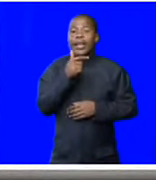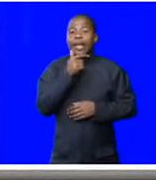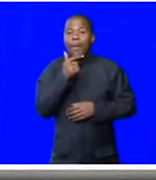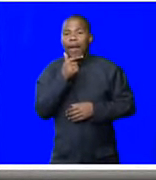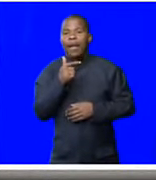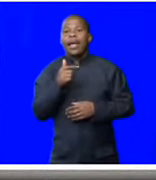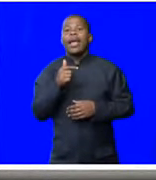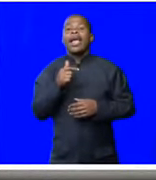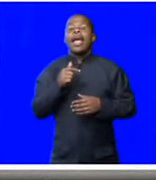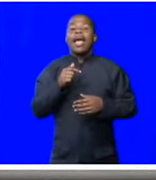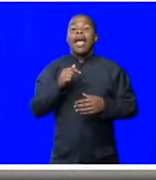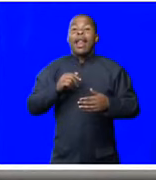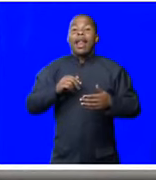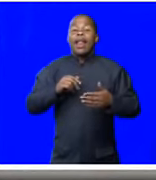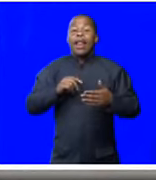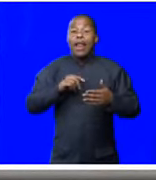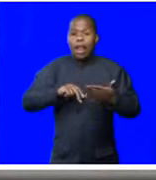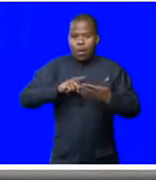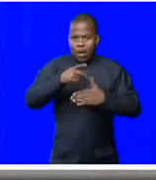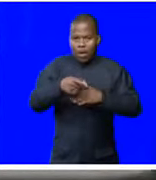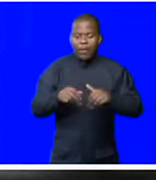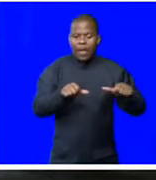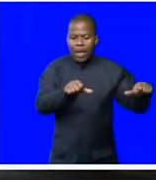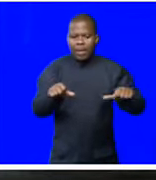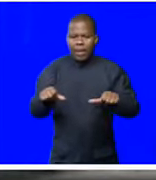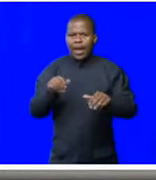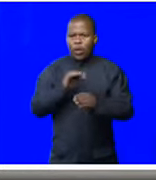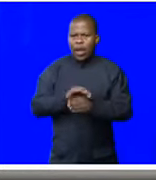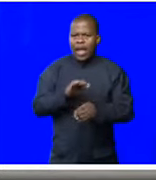vele sisemkhankasweni nalaba labangibona